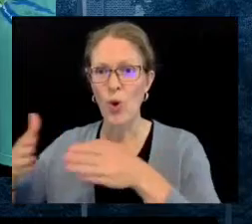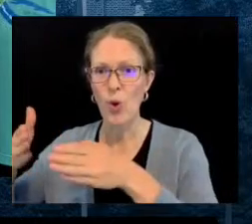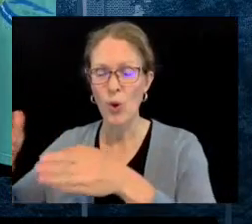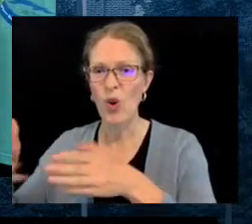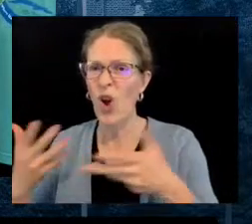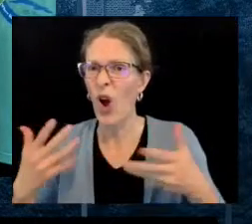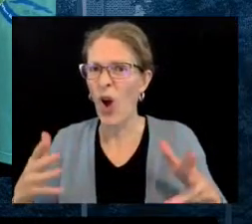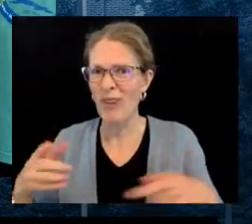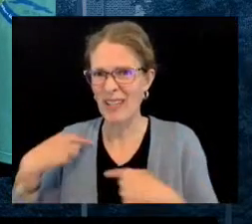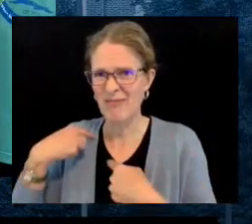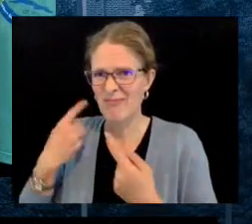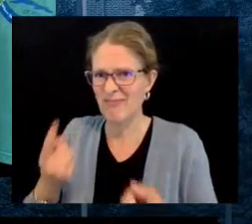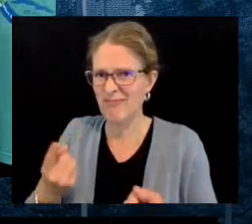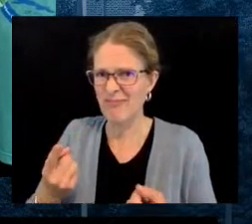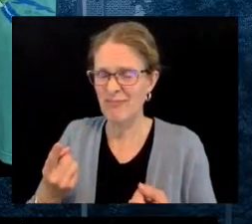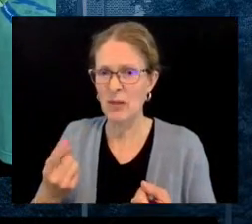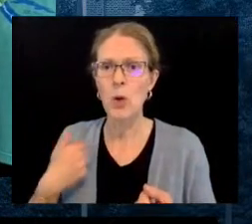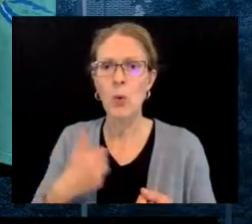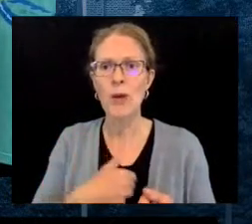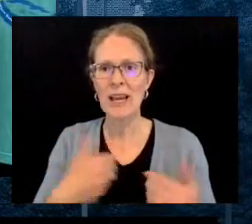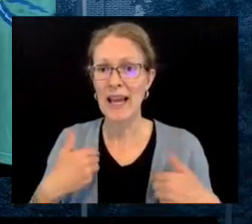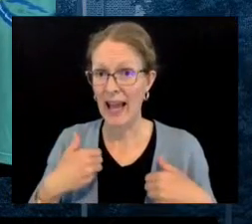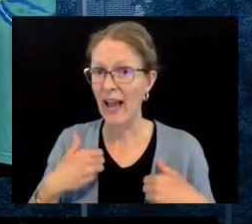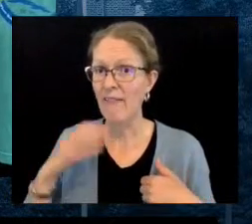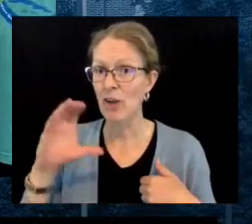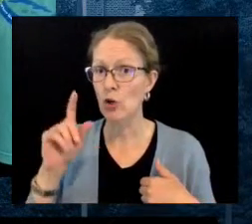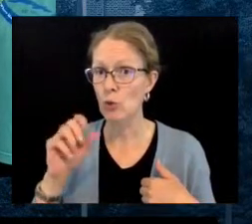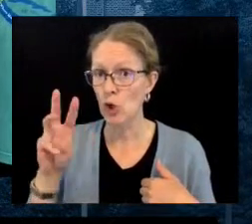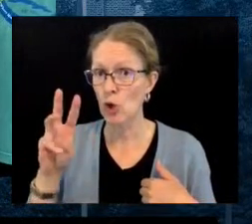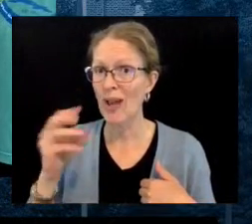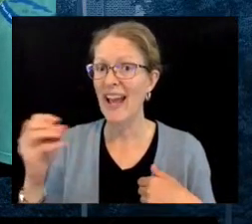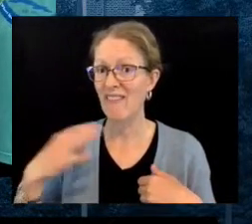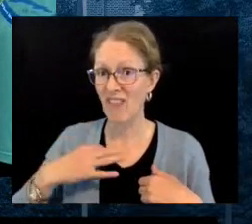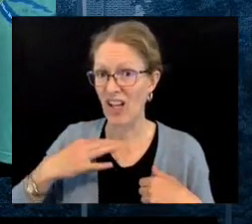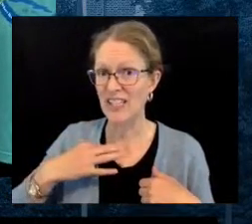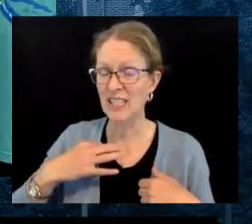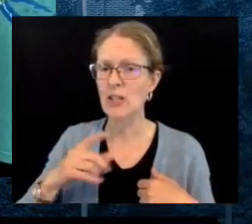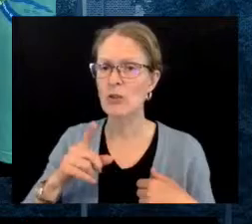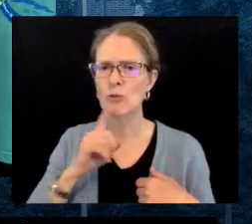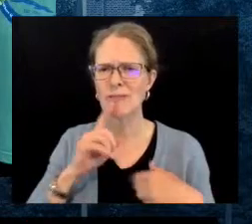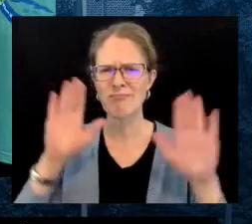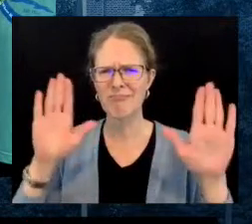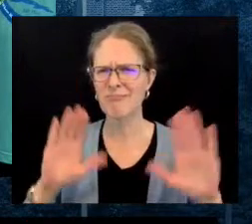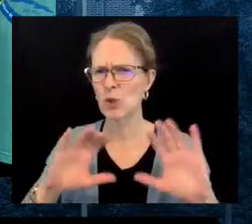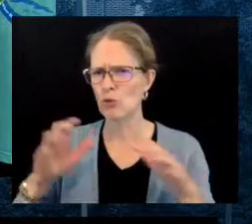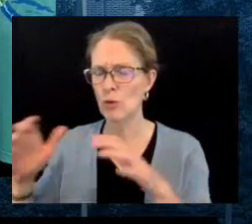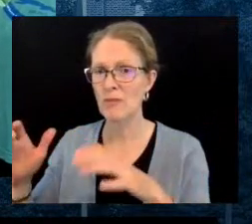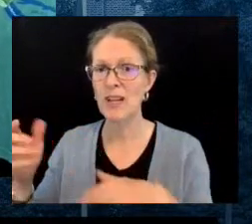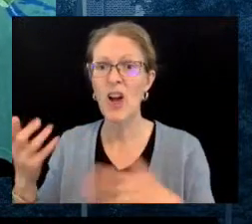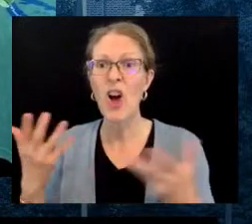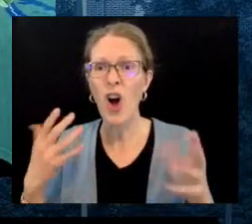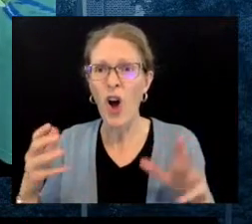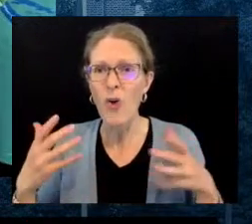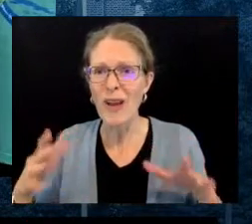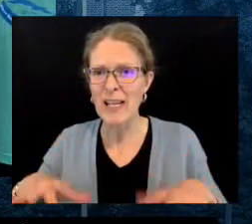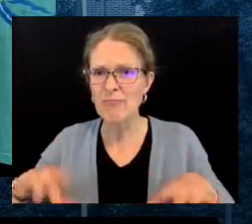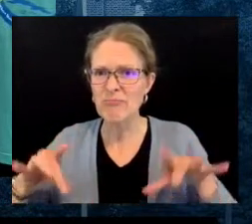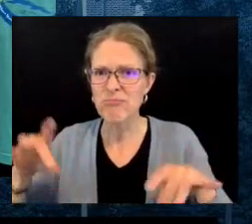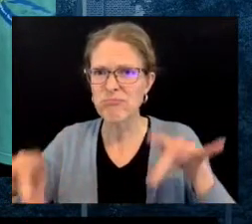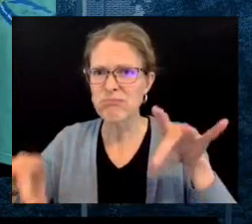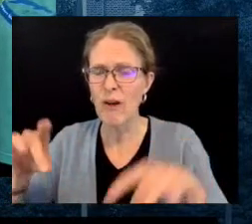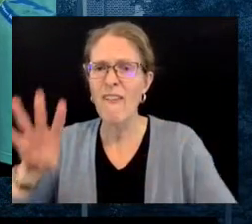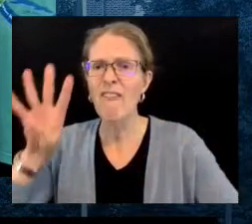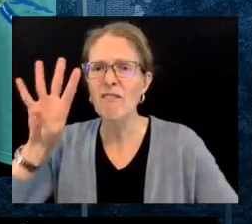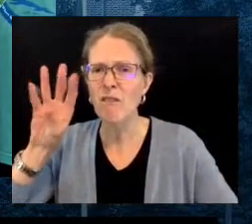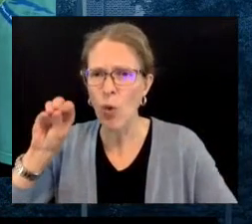and our volunteers, because we have tremendous Adopt a Highway and Adopt a Sponsor groups that are out there helping us, they've already picked up 40,000 bags of